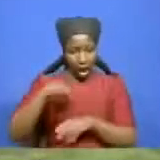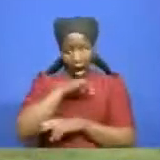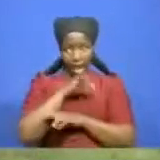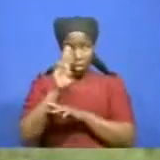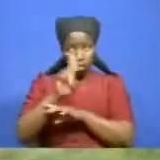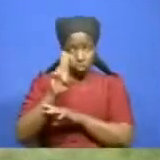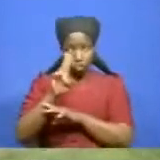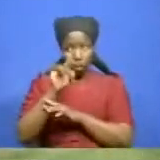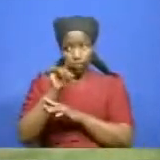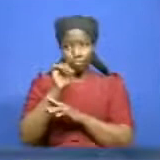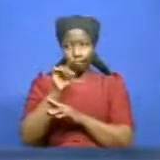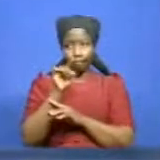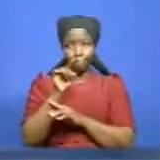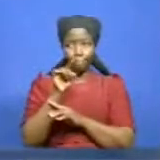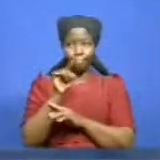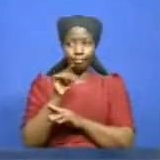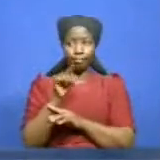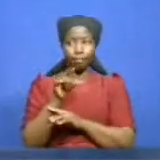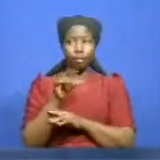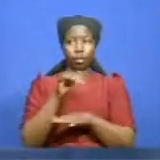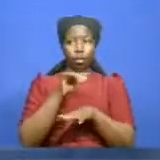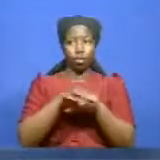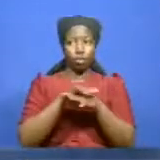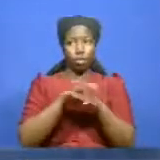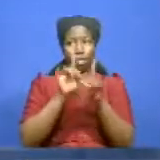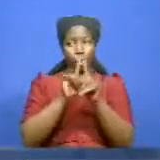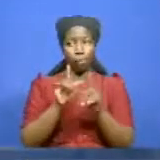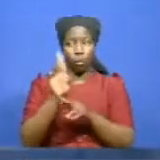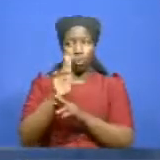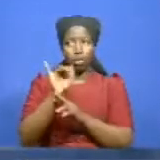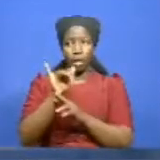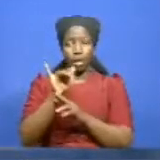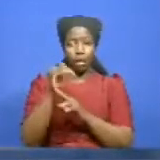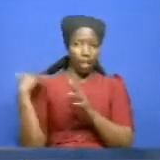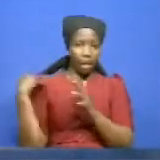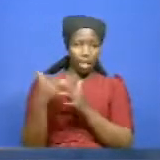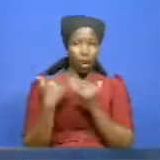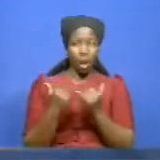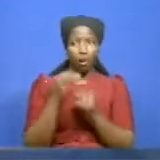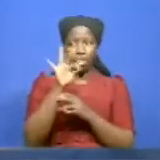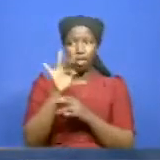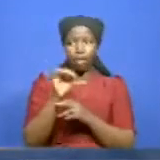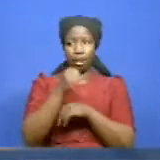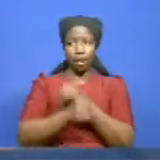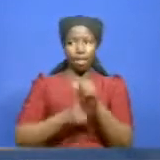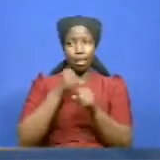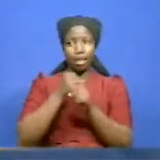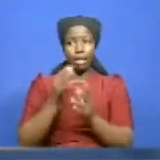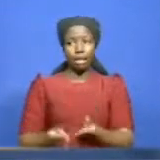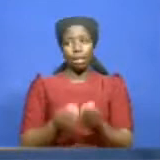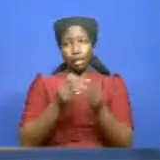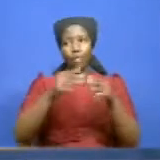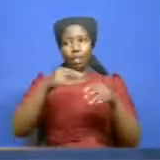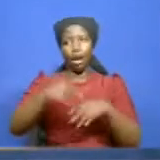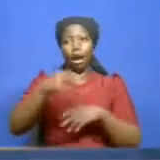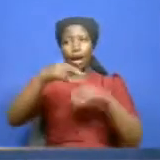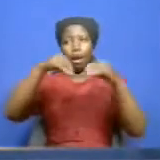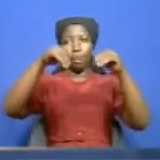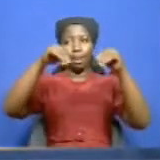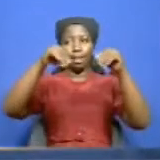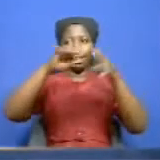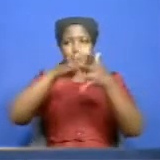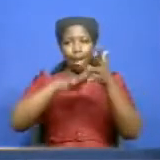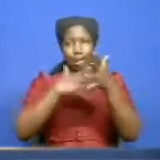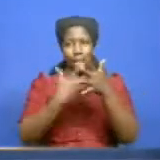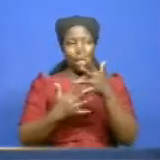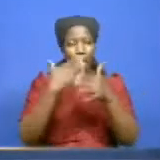tunnel formwork, and we are using it in Europe for over 30 years. And it provides a high-quality superstructure, a